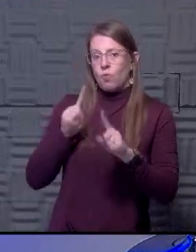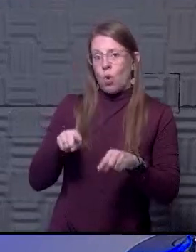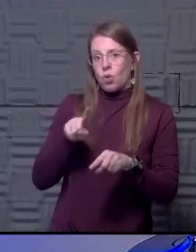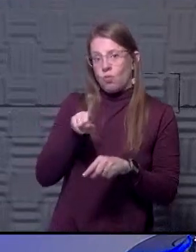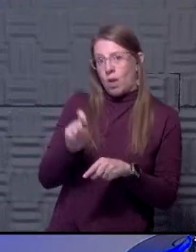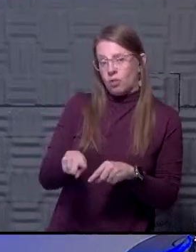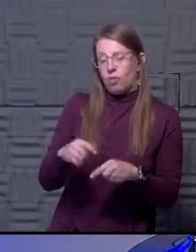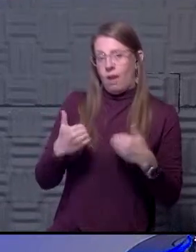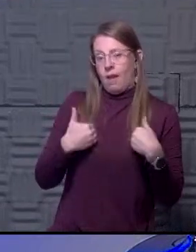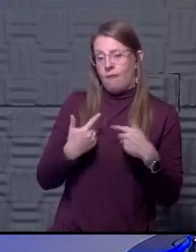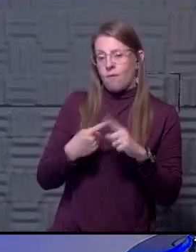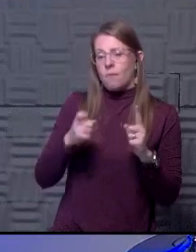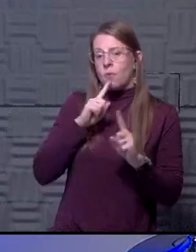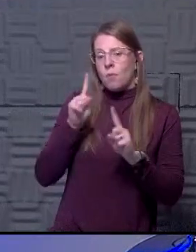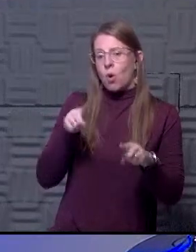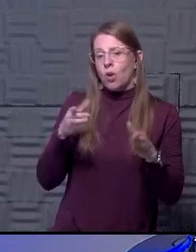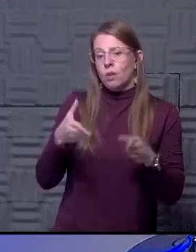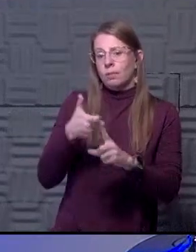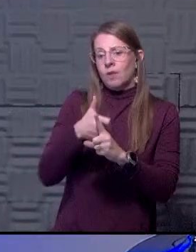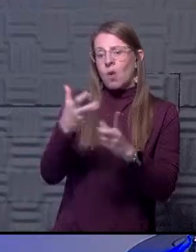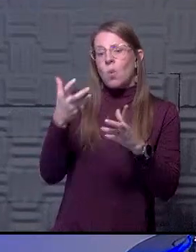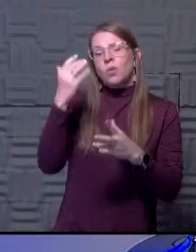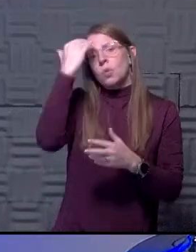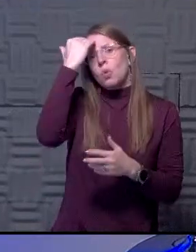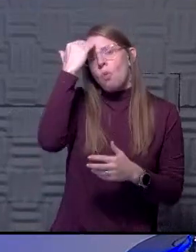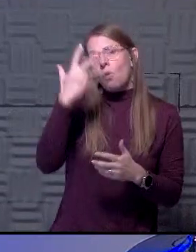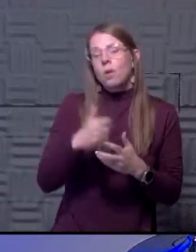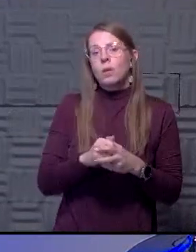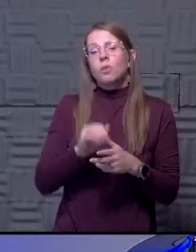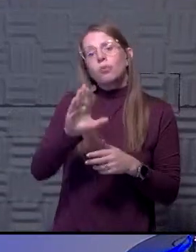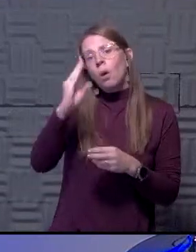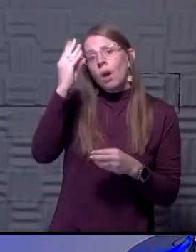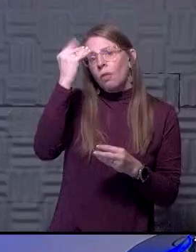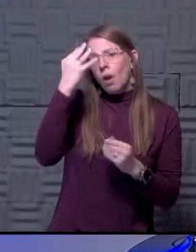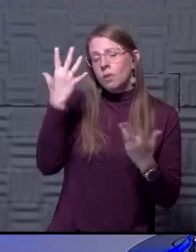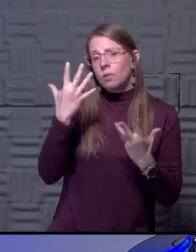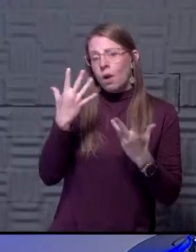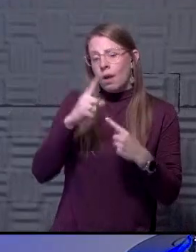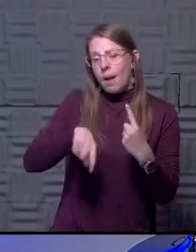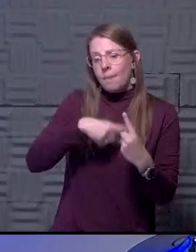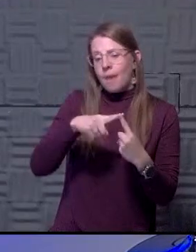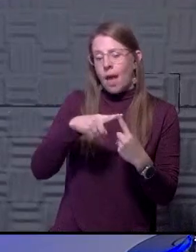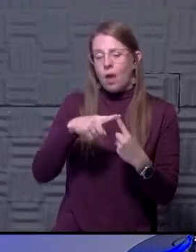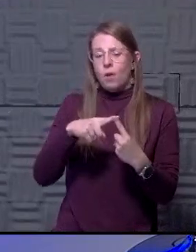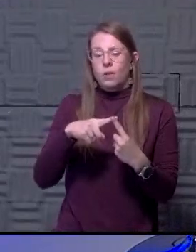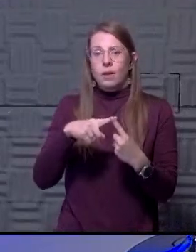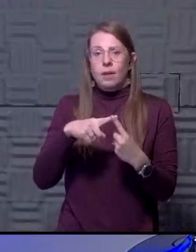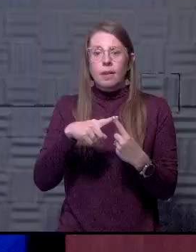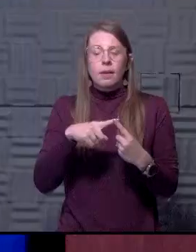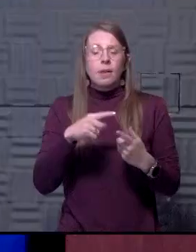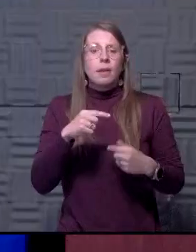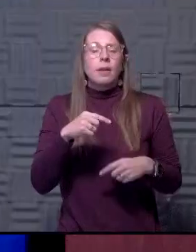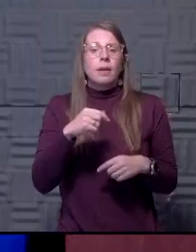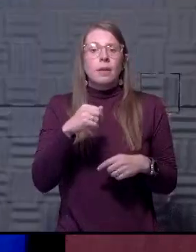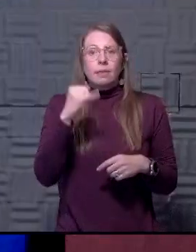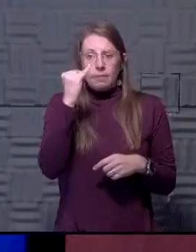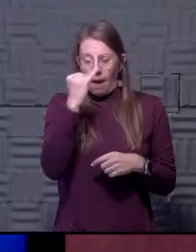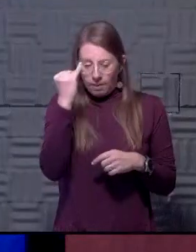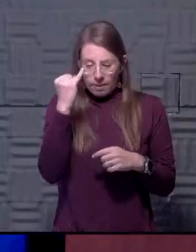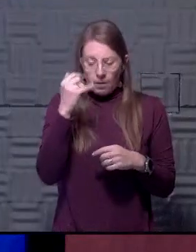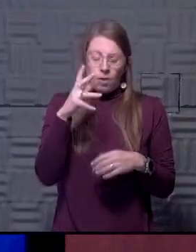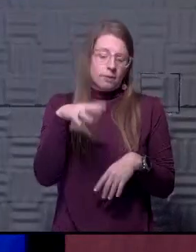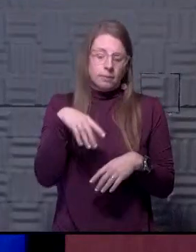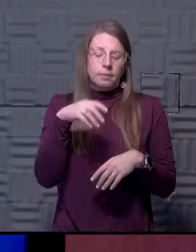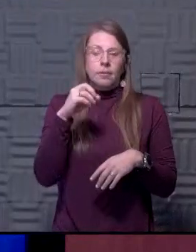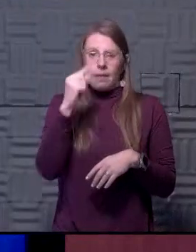to have is from a reporter who wants to know what your thoughts are about Catholic-funded charities that are being told